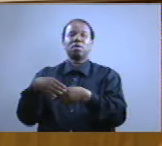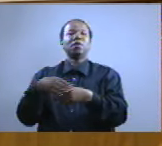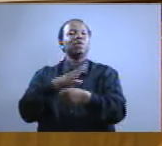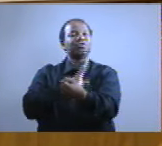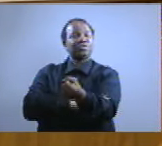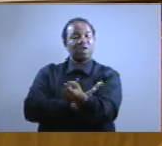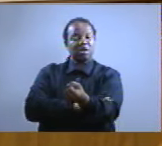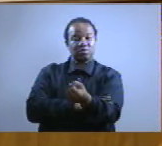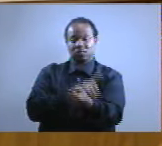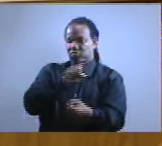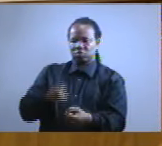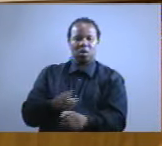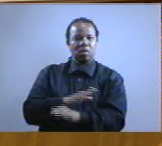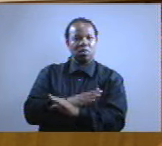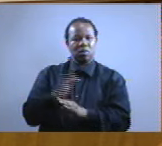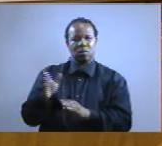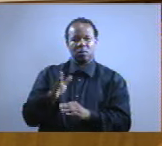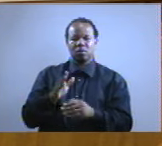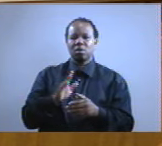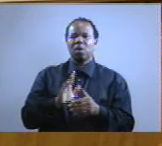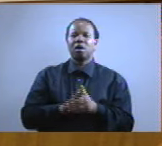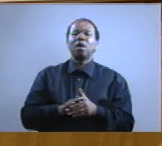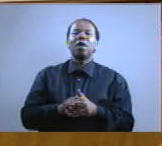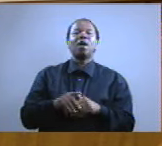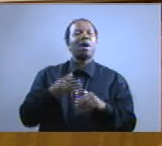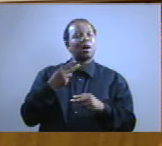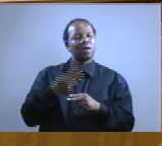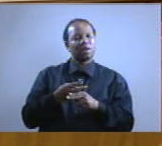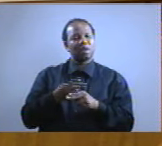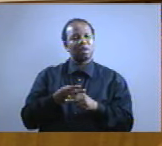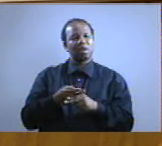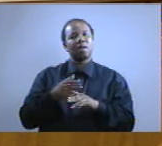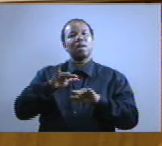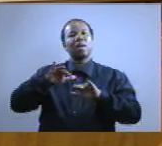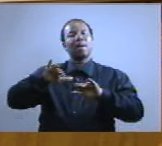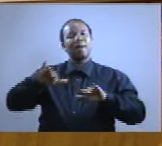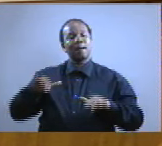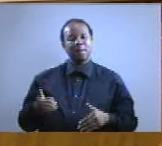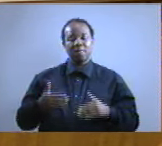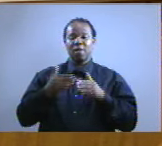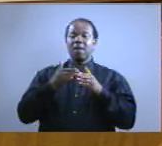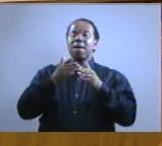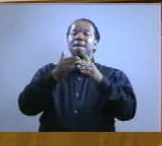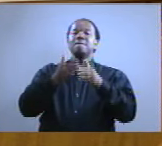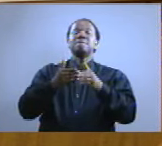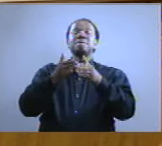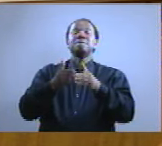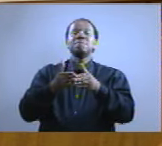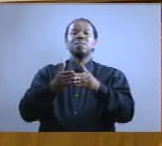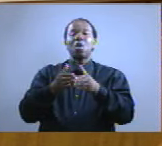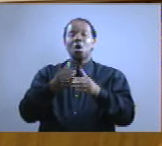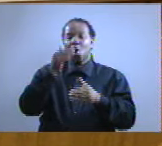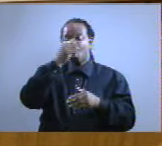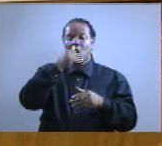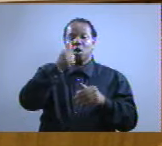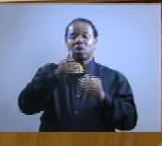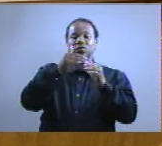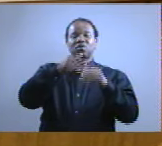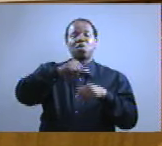Republic. Also tabled this afternoon, Mr. Speaker, is the Merchant Shipping International Oil Pollution Compensation